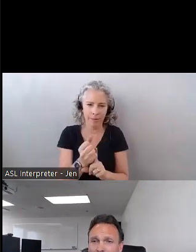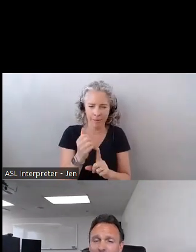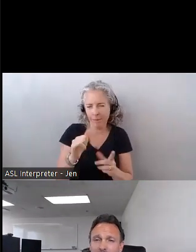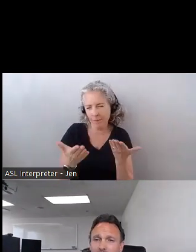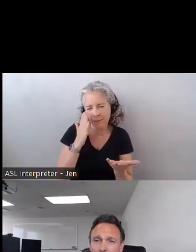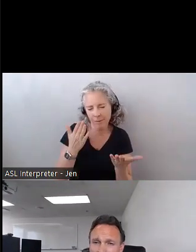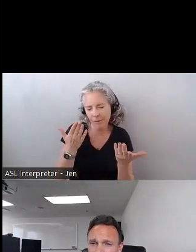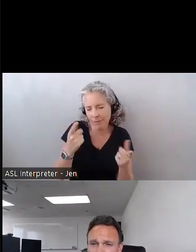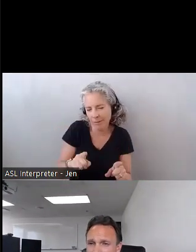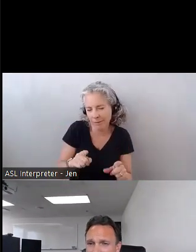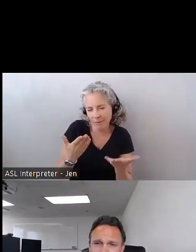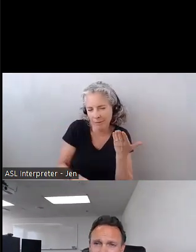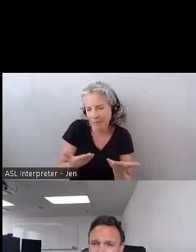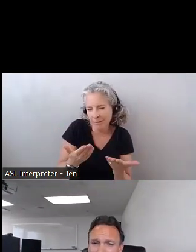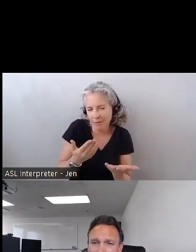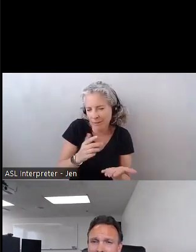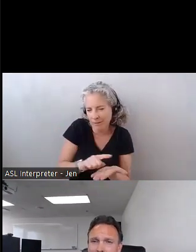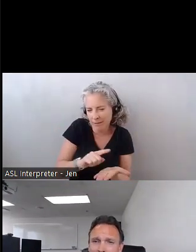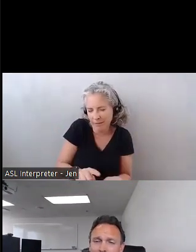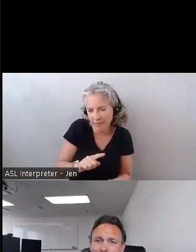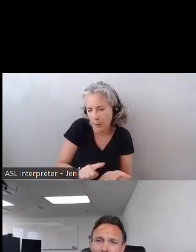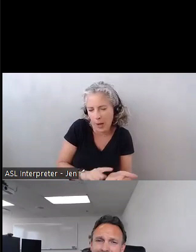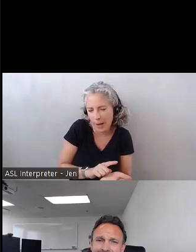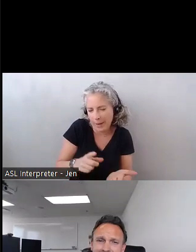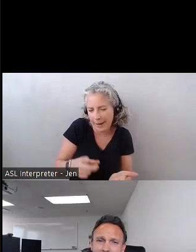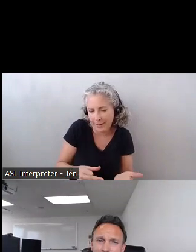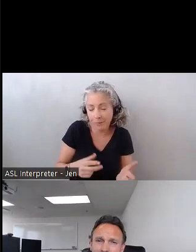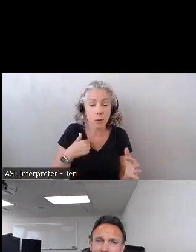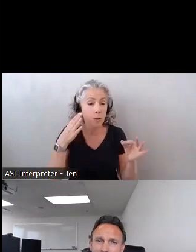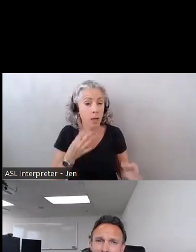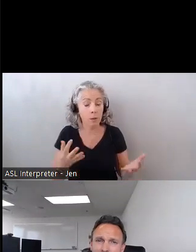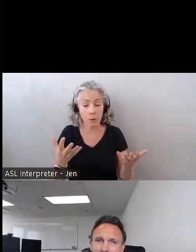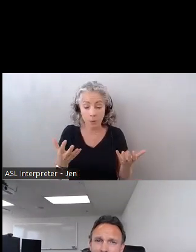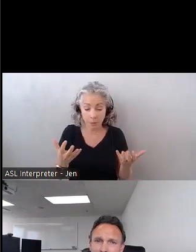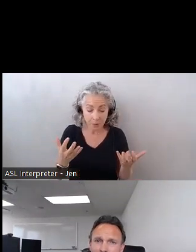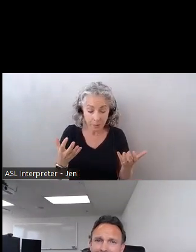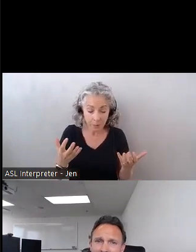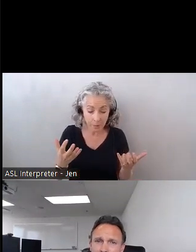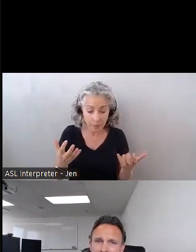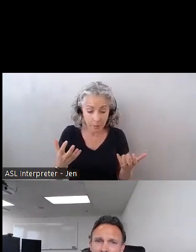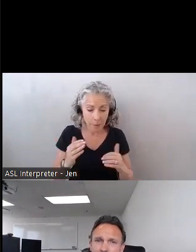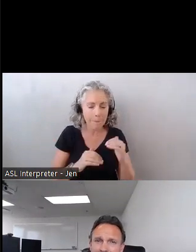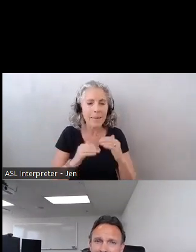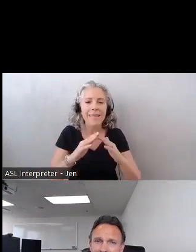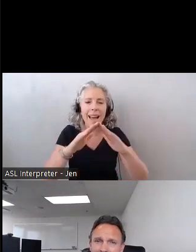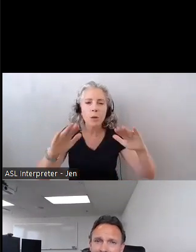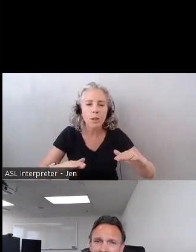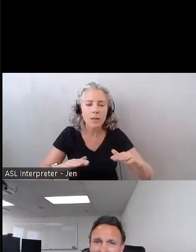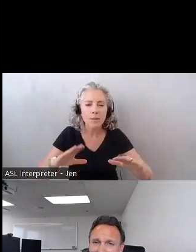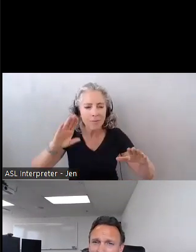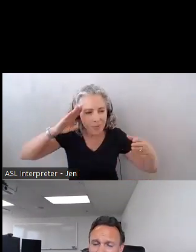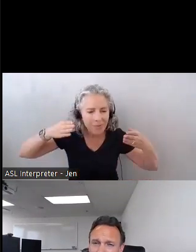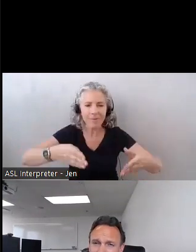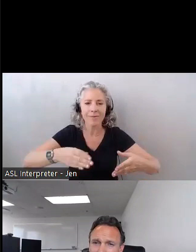couple times a week for an hour and a half at a time. Well, we decided that we were gonna build a house that was dedicated to